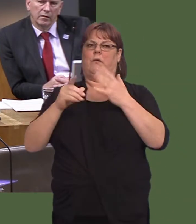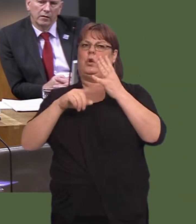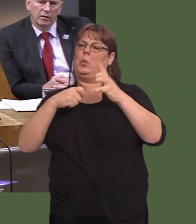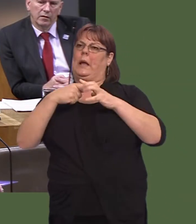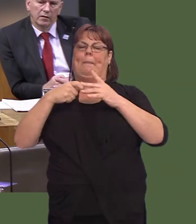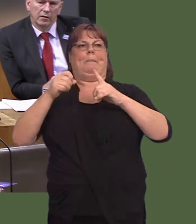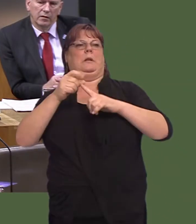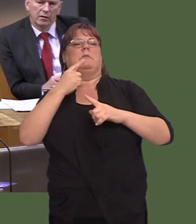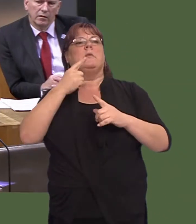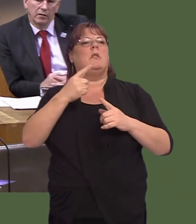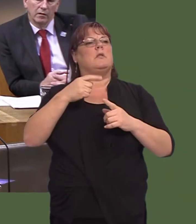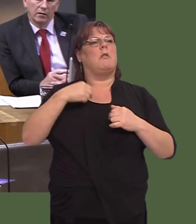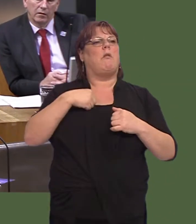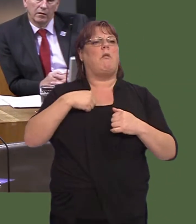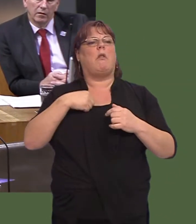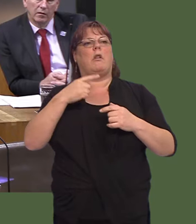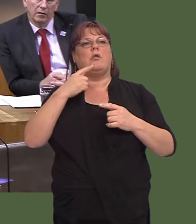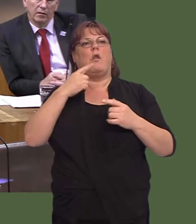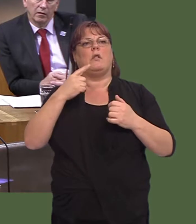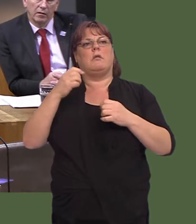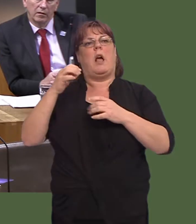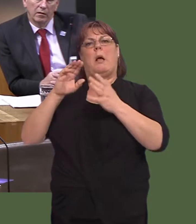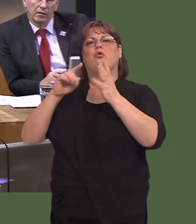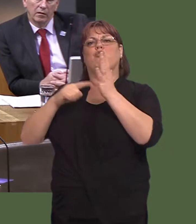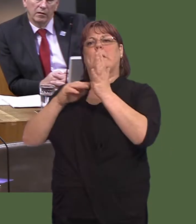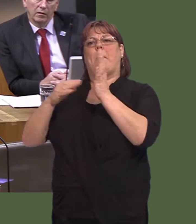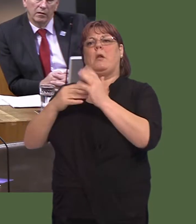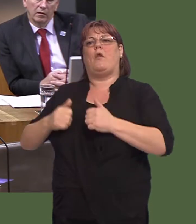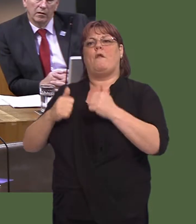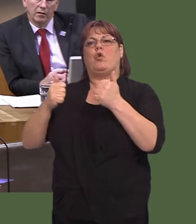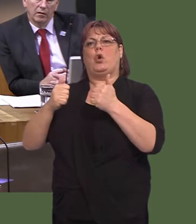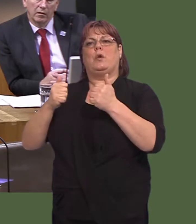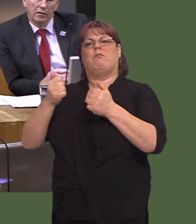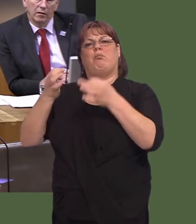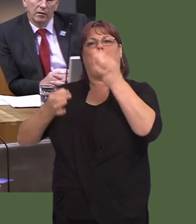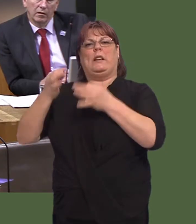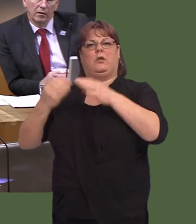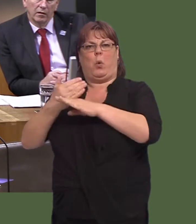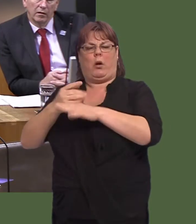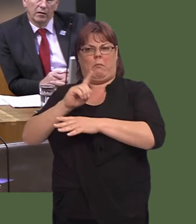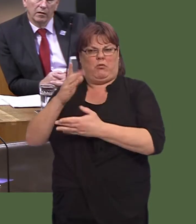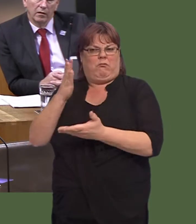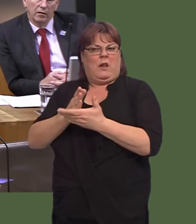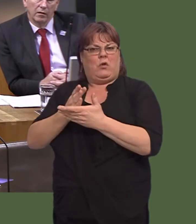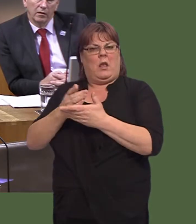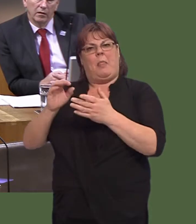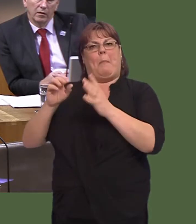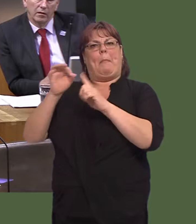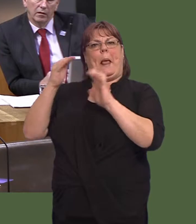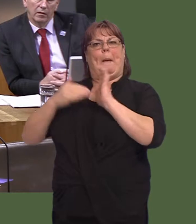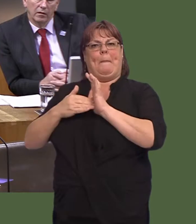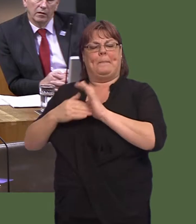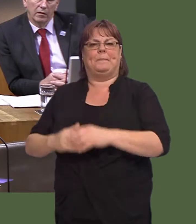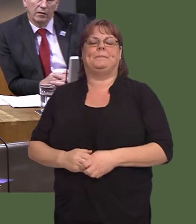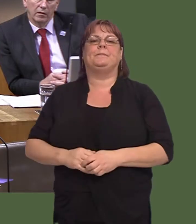good at politics. That perhaps is not the strongest attribute that somebody might have when they are, in fact, the Prime Minister. There are two options here, they're not.